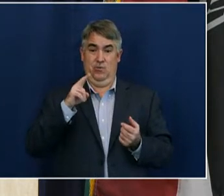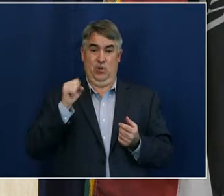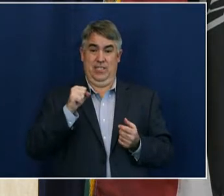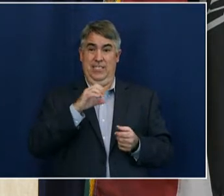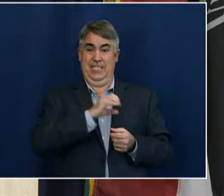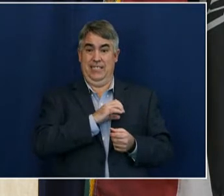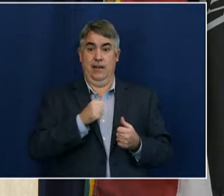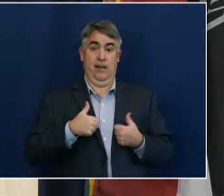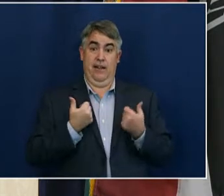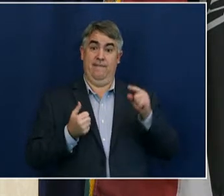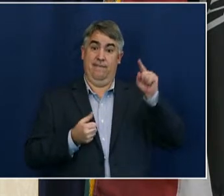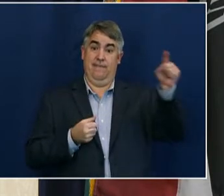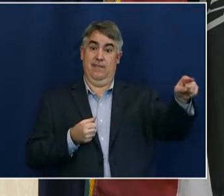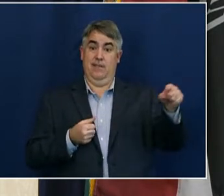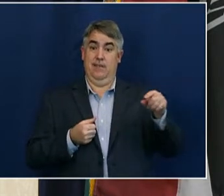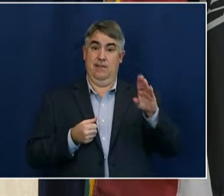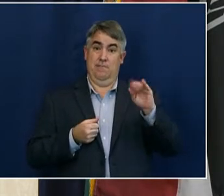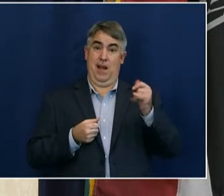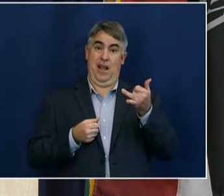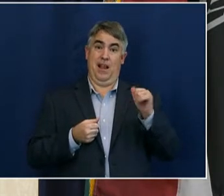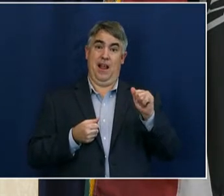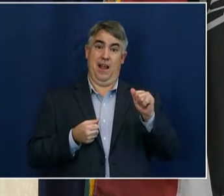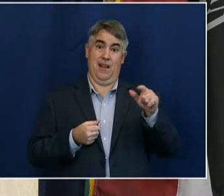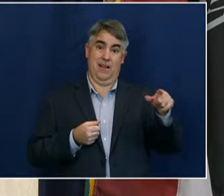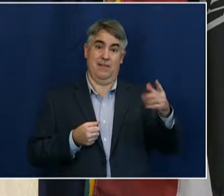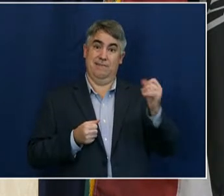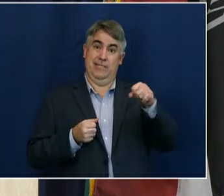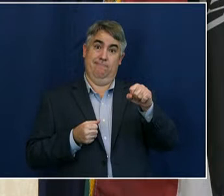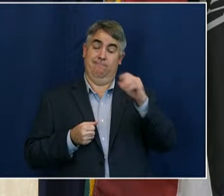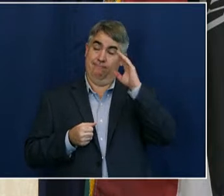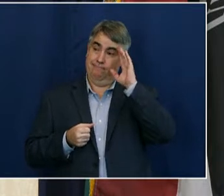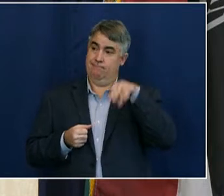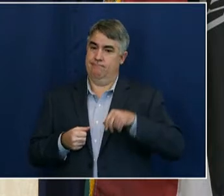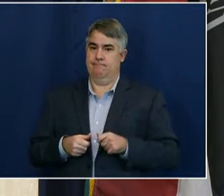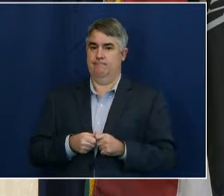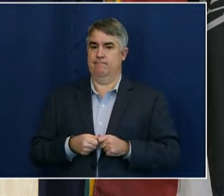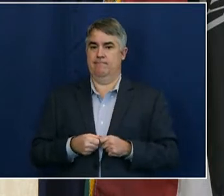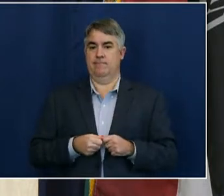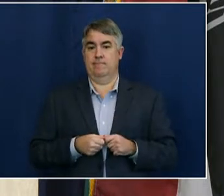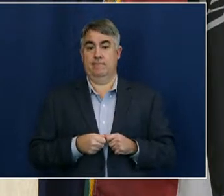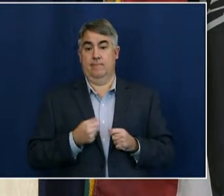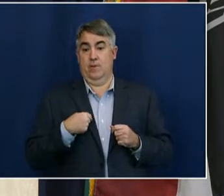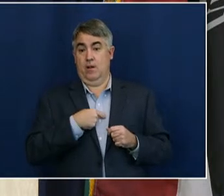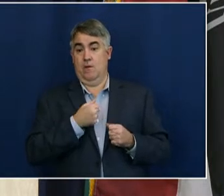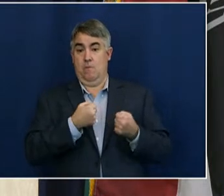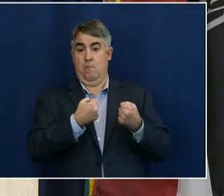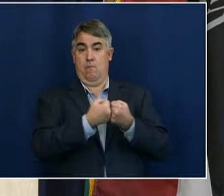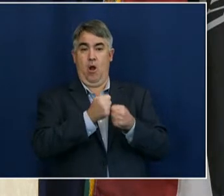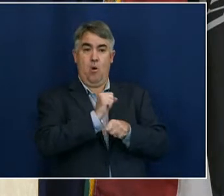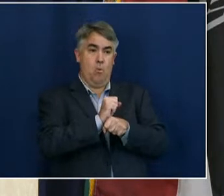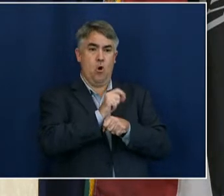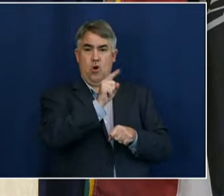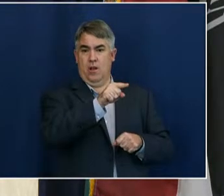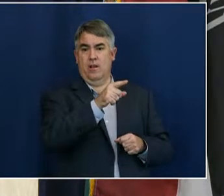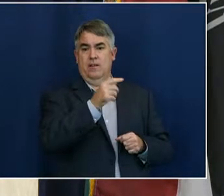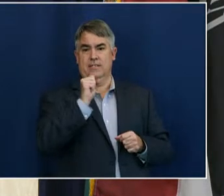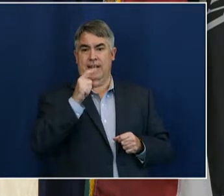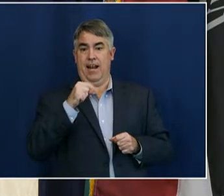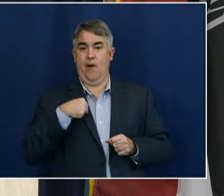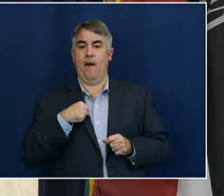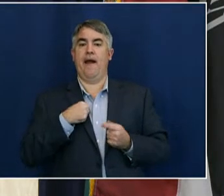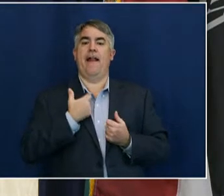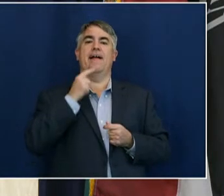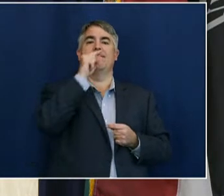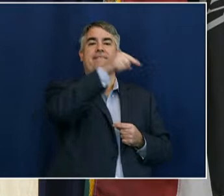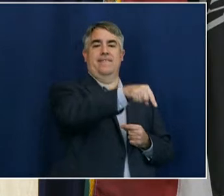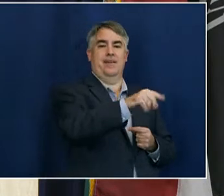northern Baja, a very significant number of them who work in San Diego County. And so they would be eligible to get the vaccine